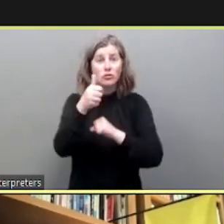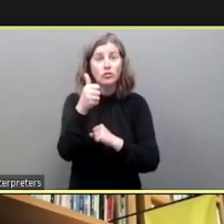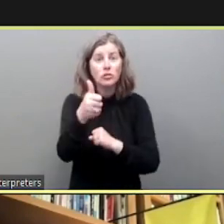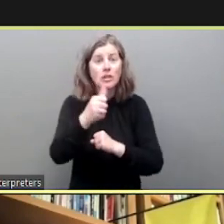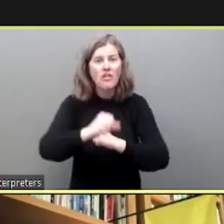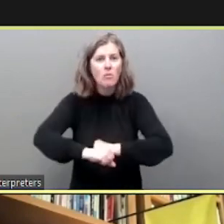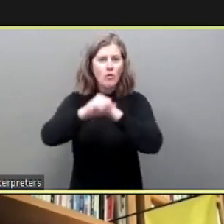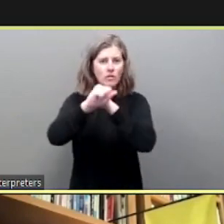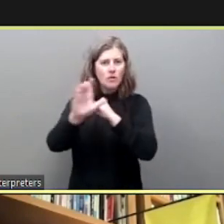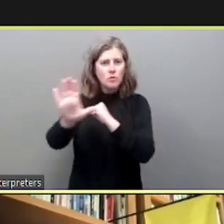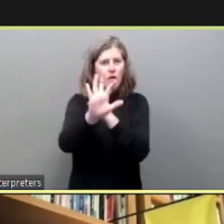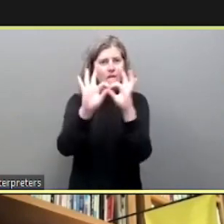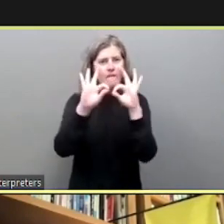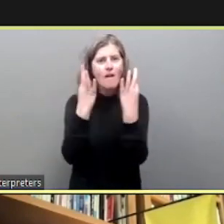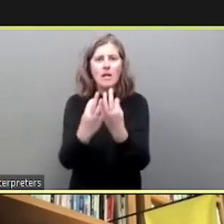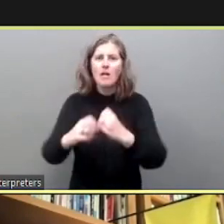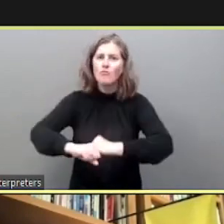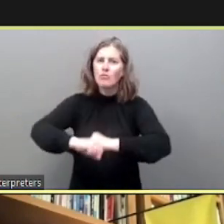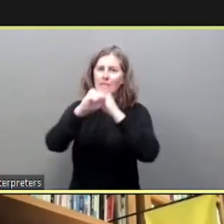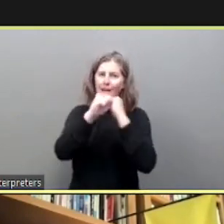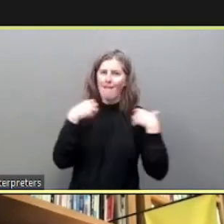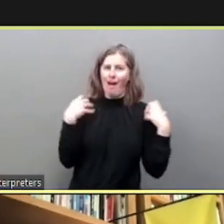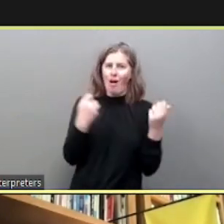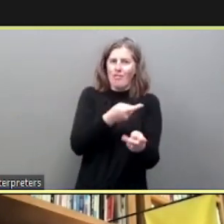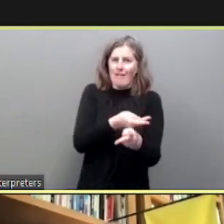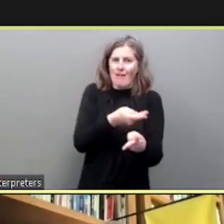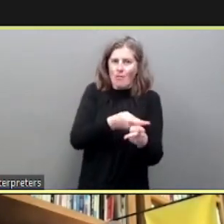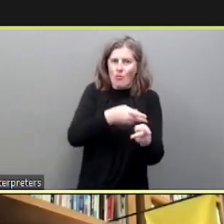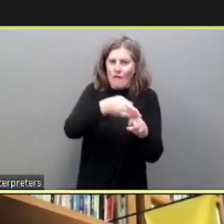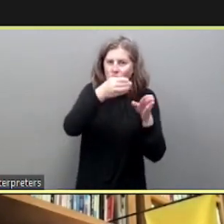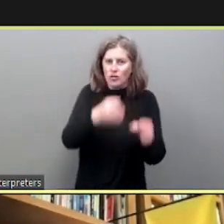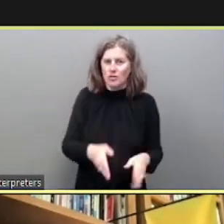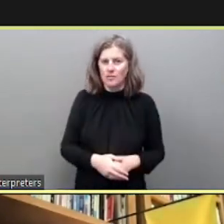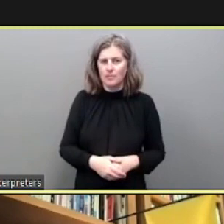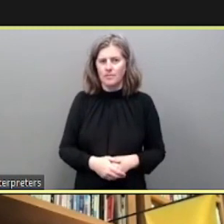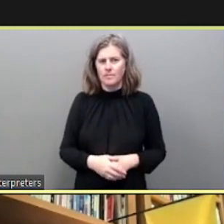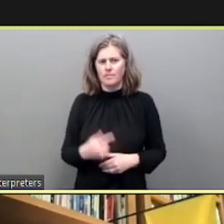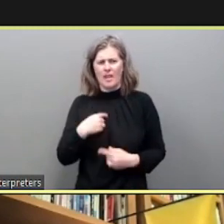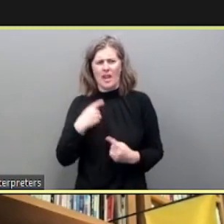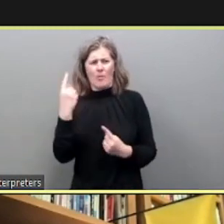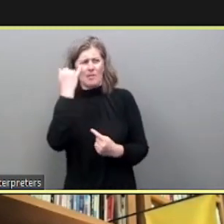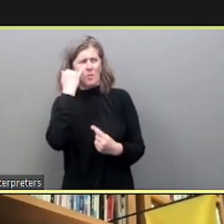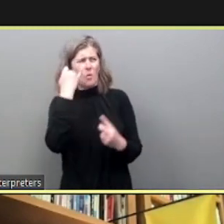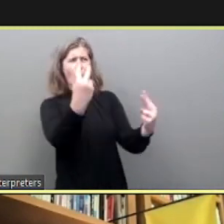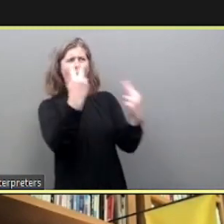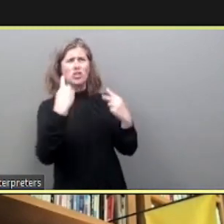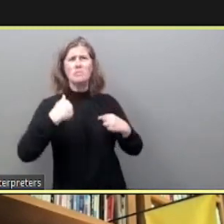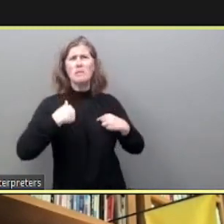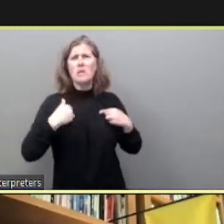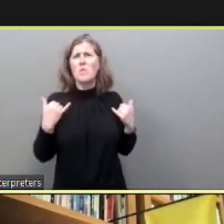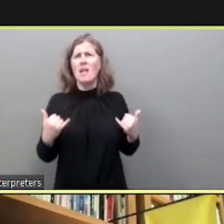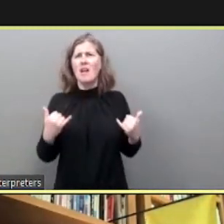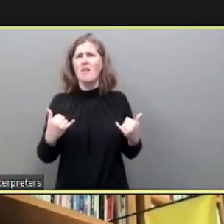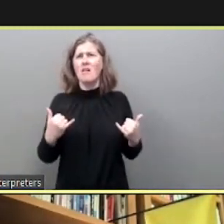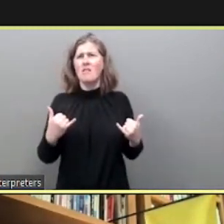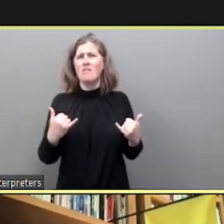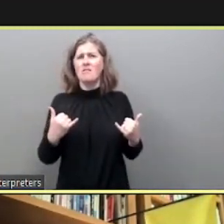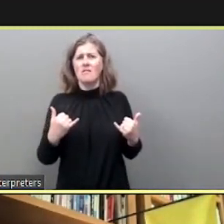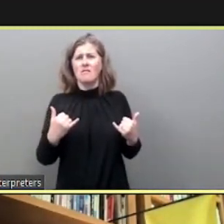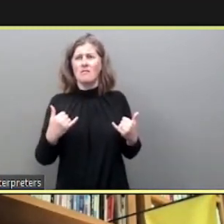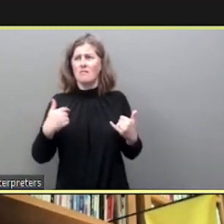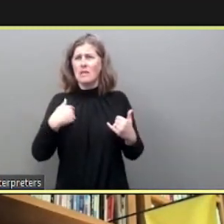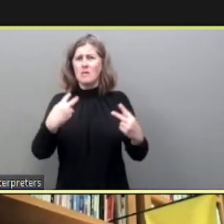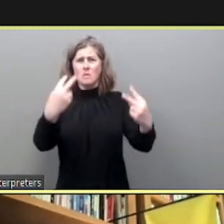family, and healthcare professionals. I'm wondering if someone watching me right now could be the next Clara